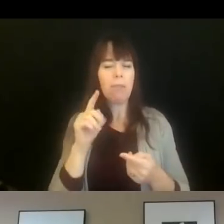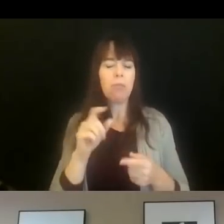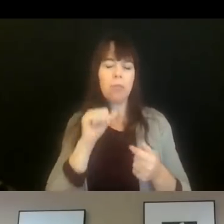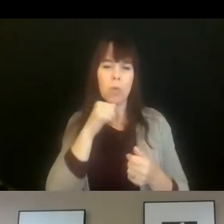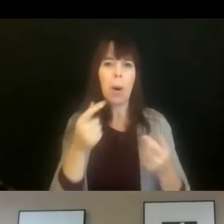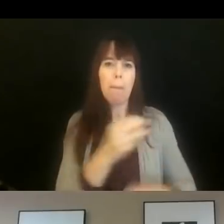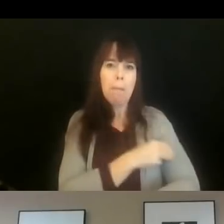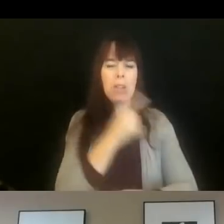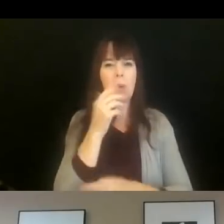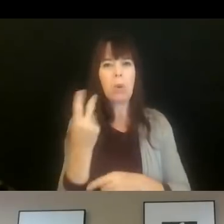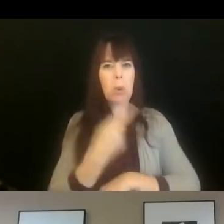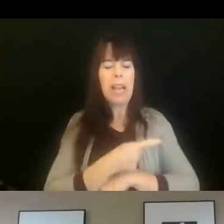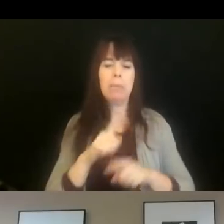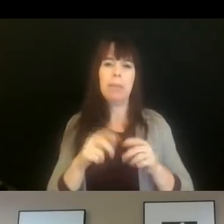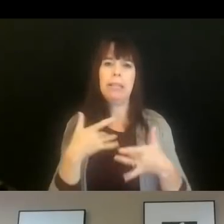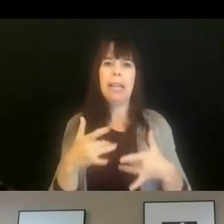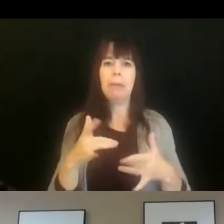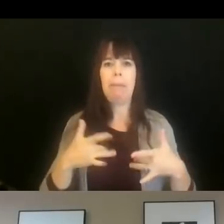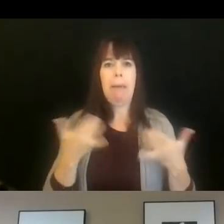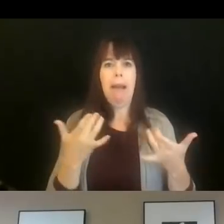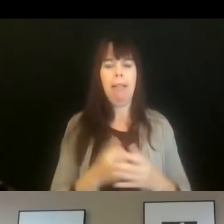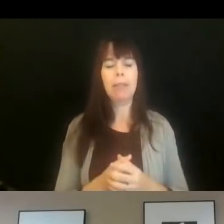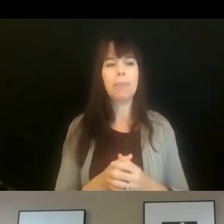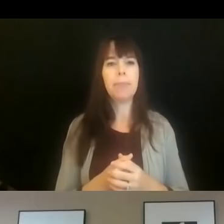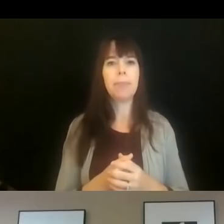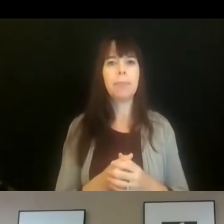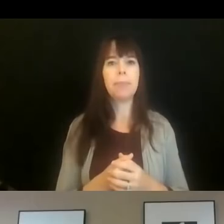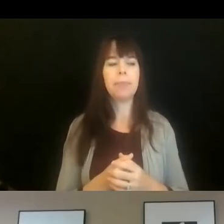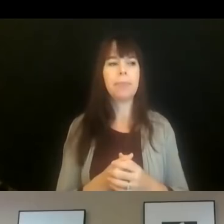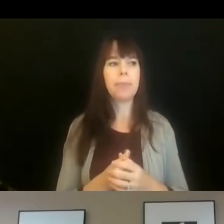tend to be very, very mild. Next slide.